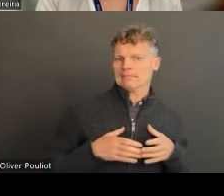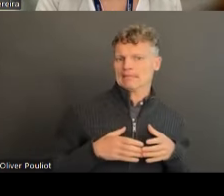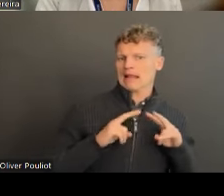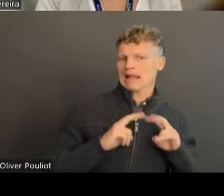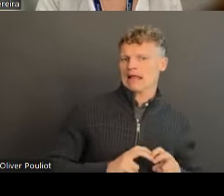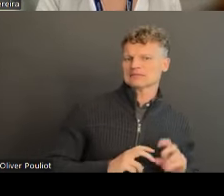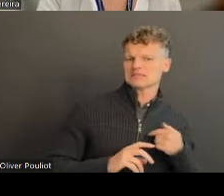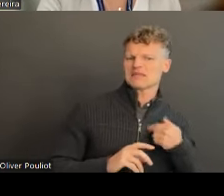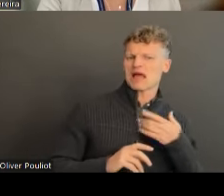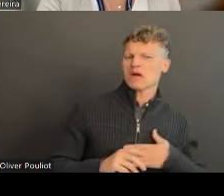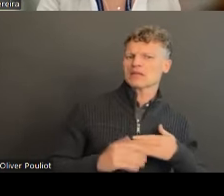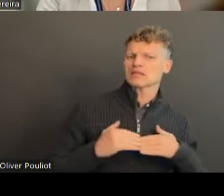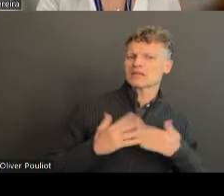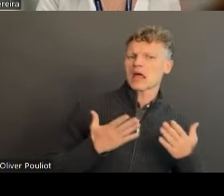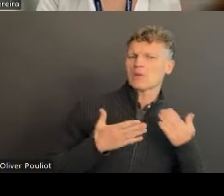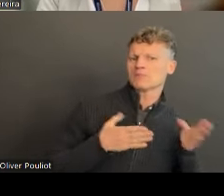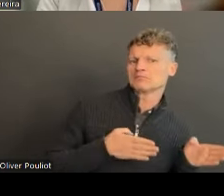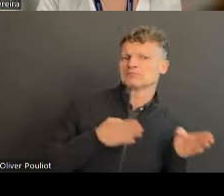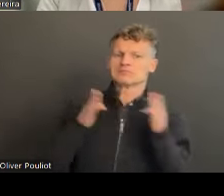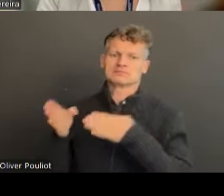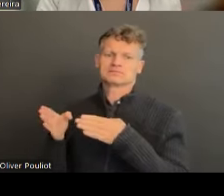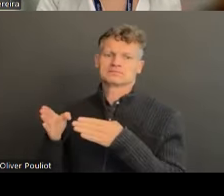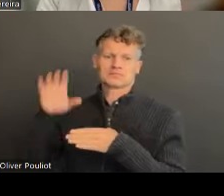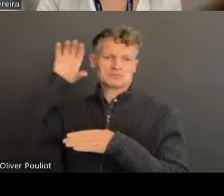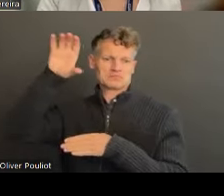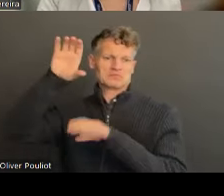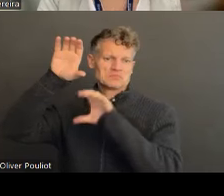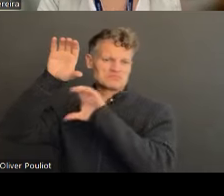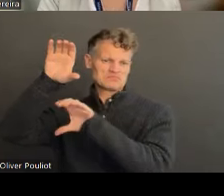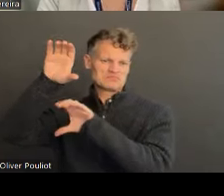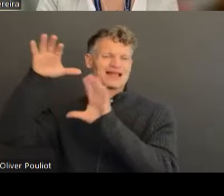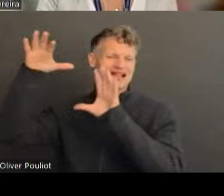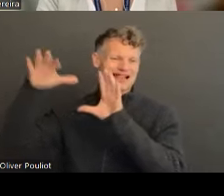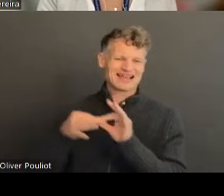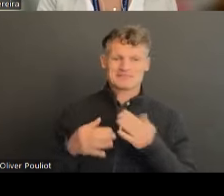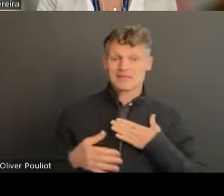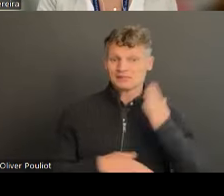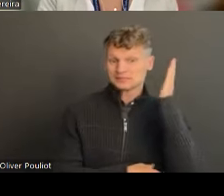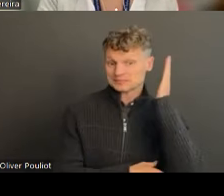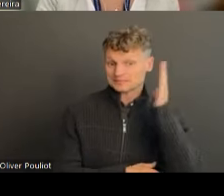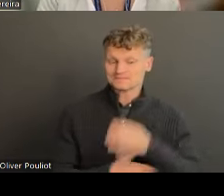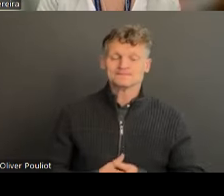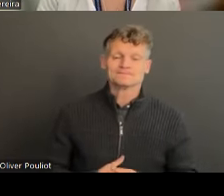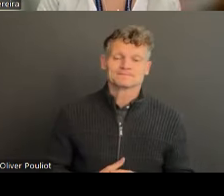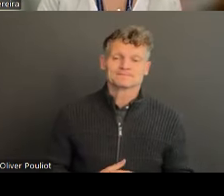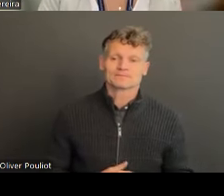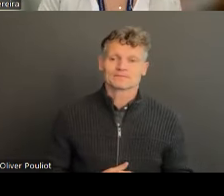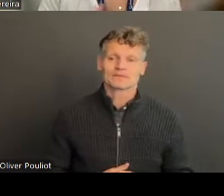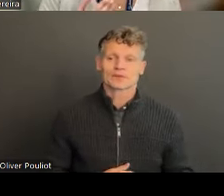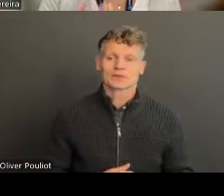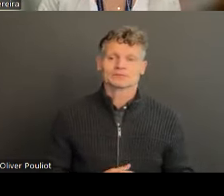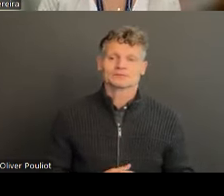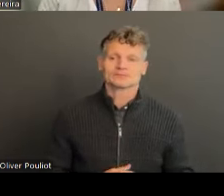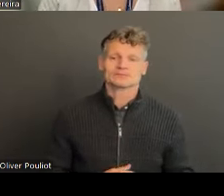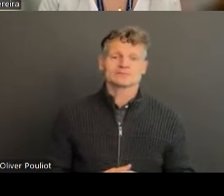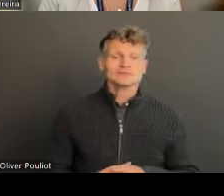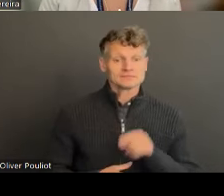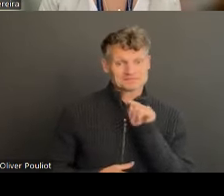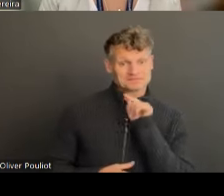concentrate in these 2 steps for the purpose of this presentation. And this is a vision and overview of the questions on the